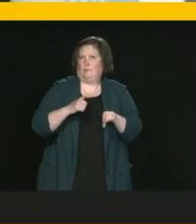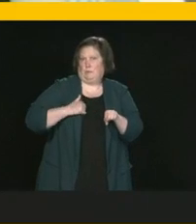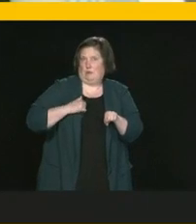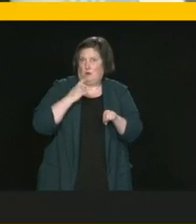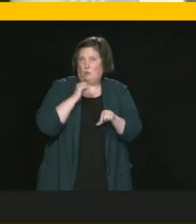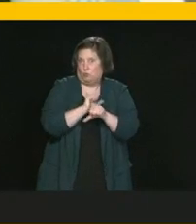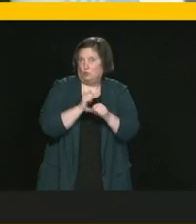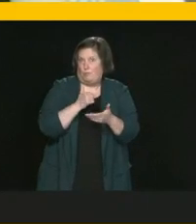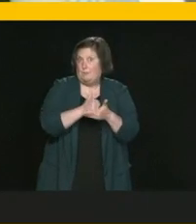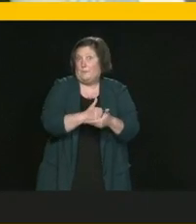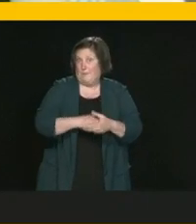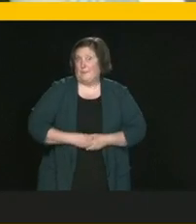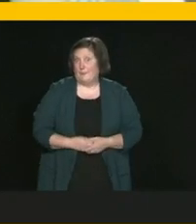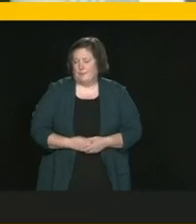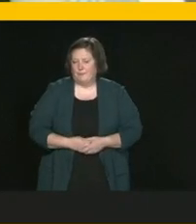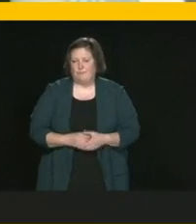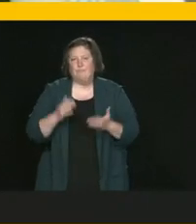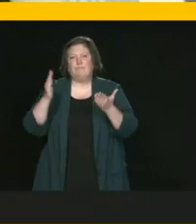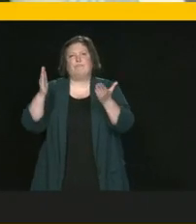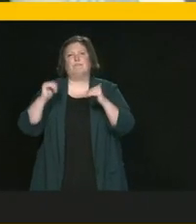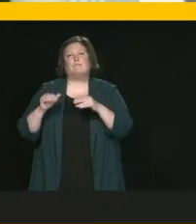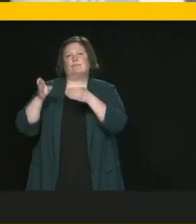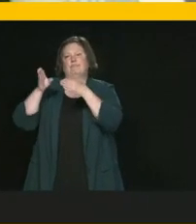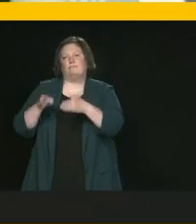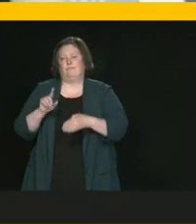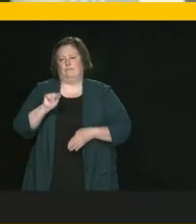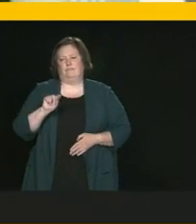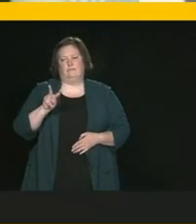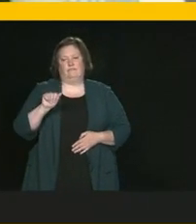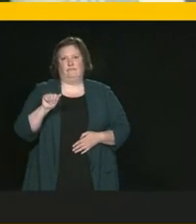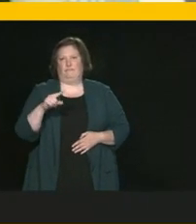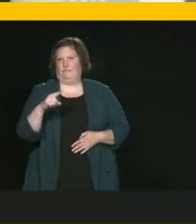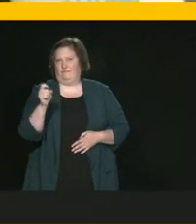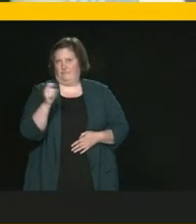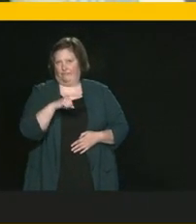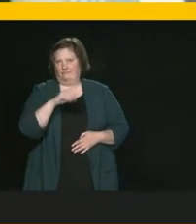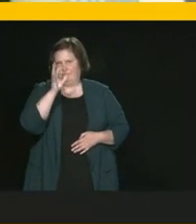Thank you. Merci. Prochaine question, Raymond Fillion, TVA. À vous.